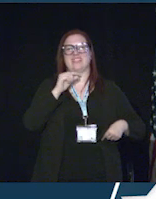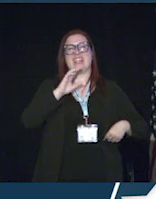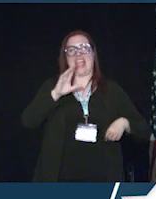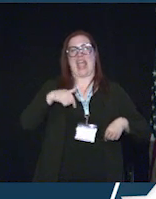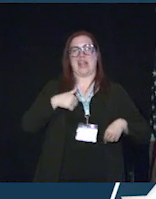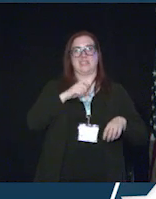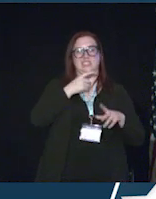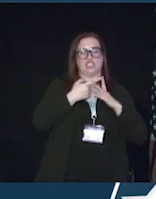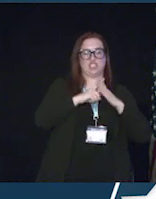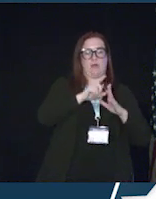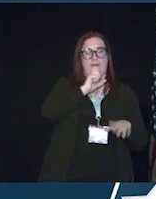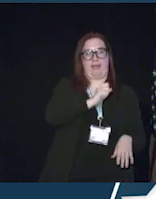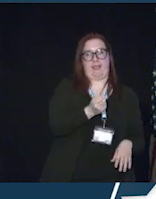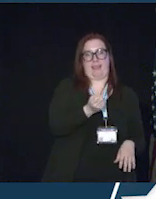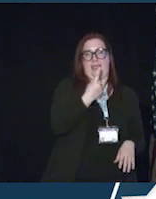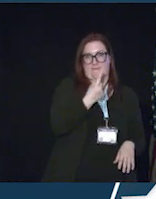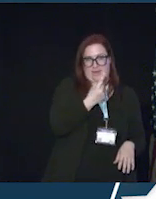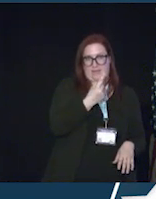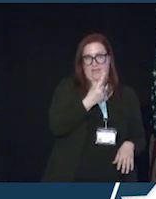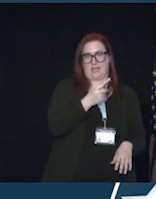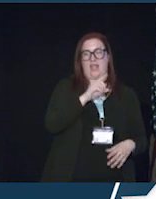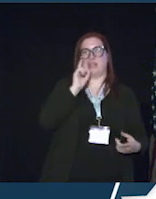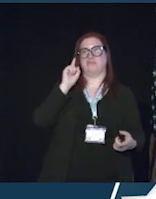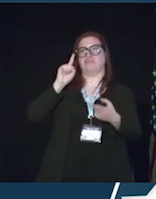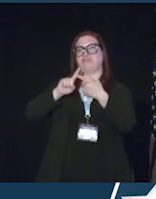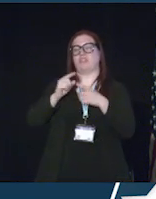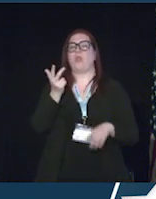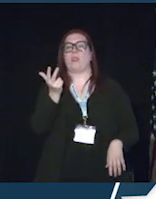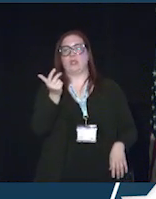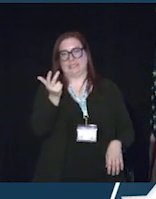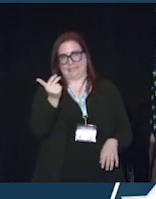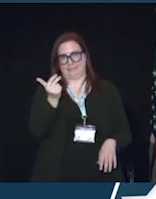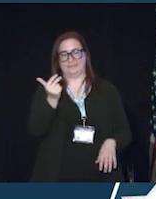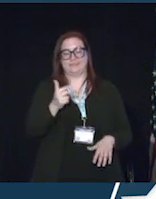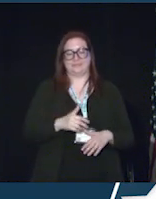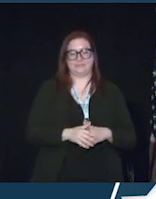was 11 years old to 13 years old.